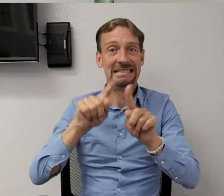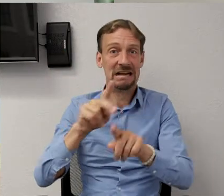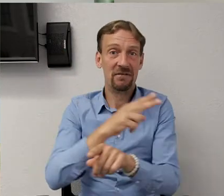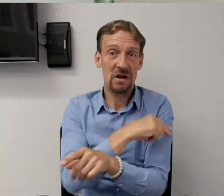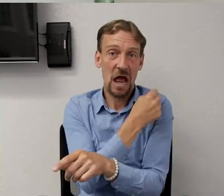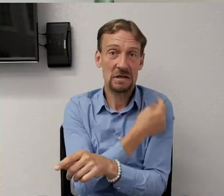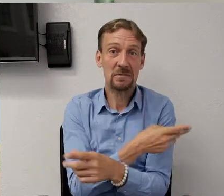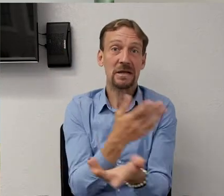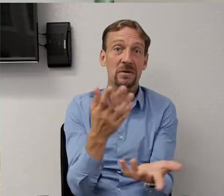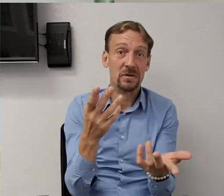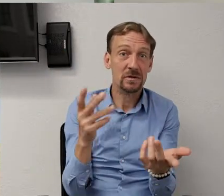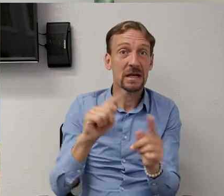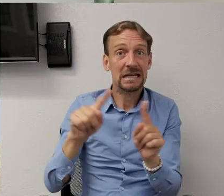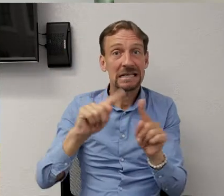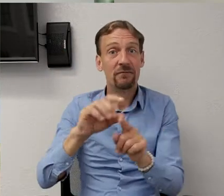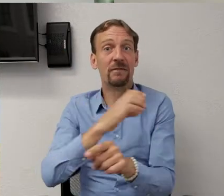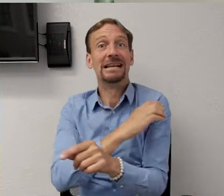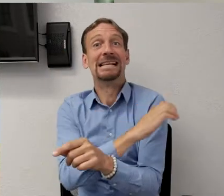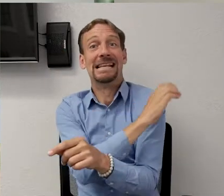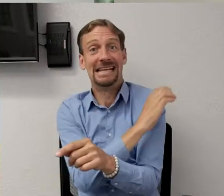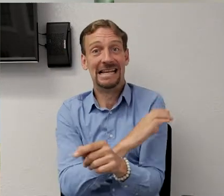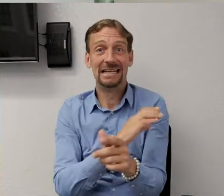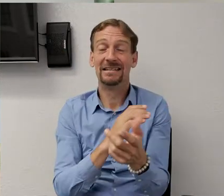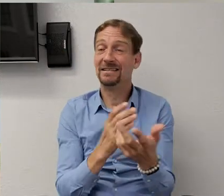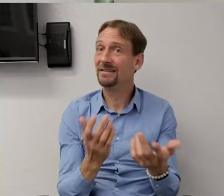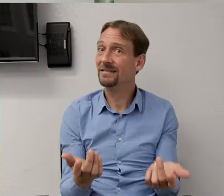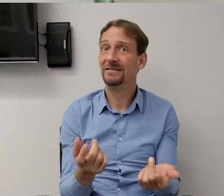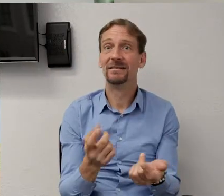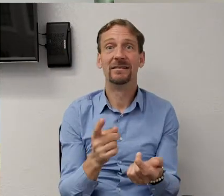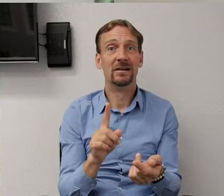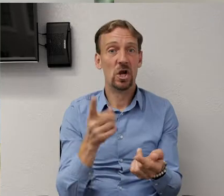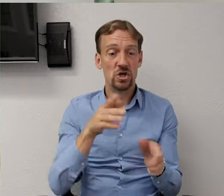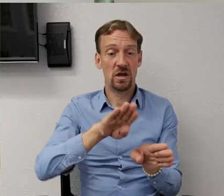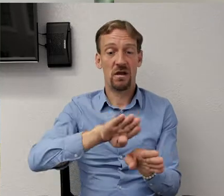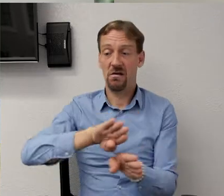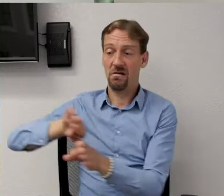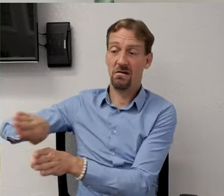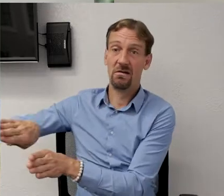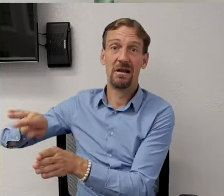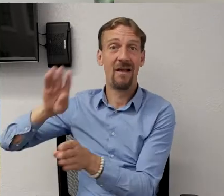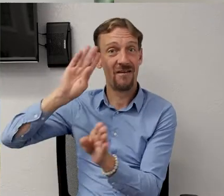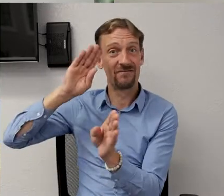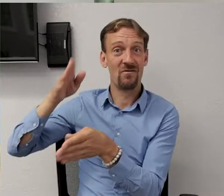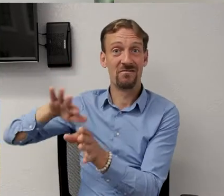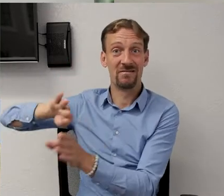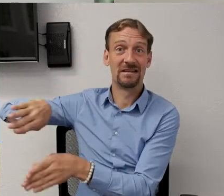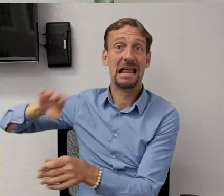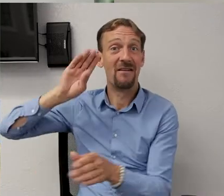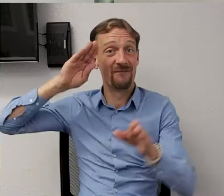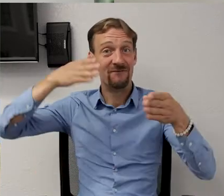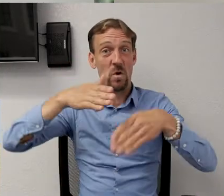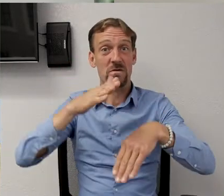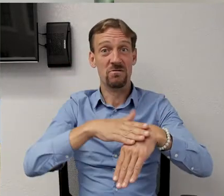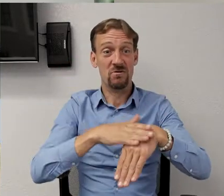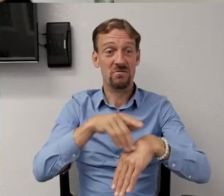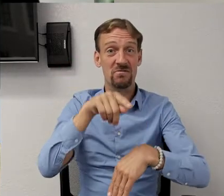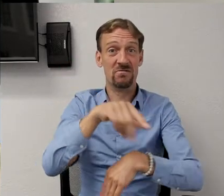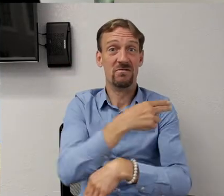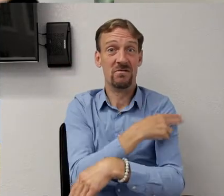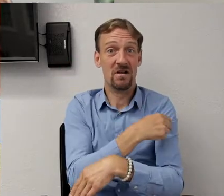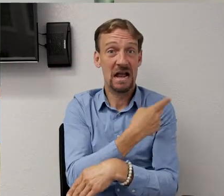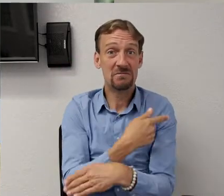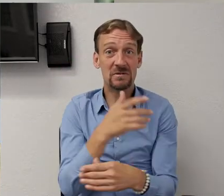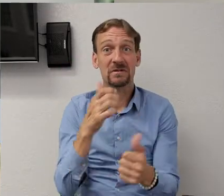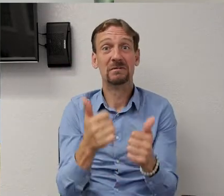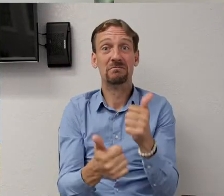and treatment areas, you know, folks just putting off getting things done. Our clinics, you